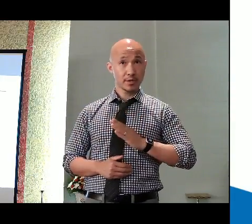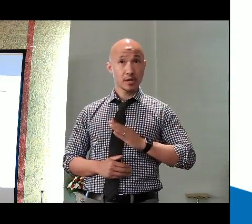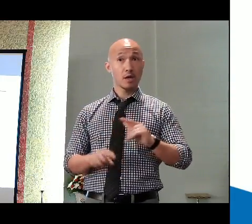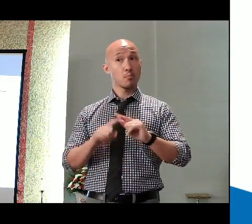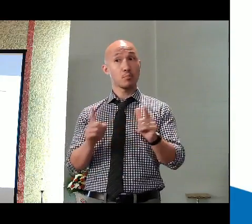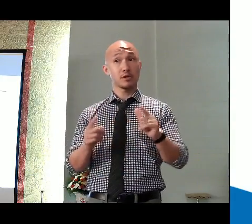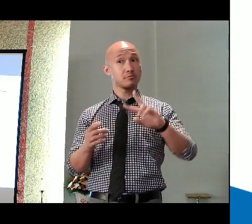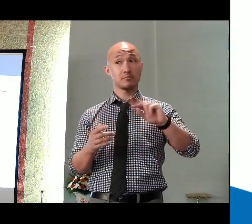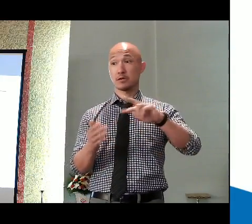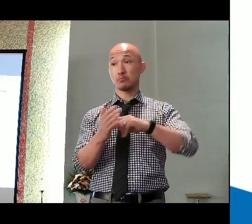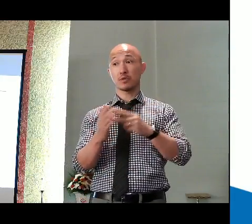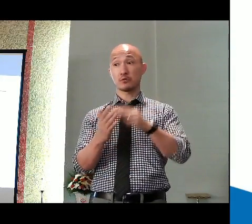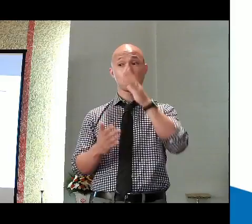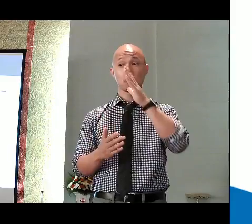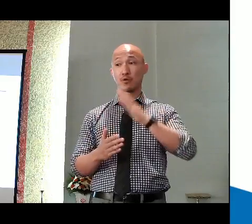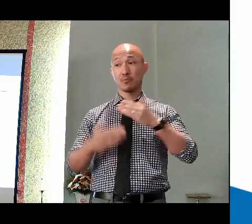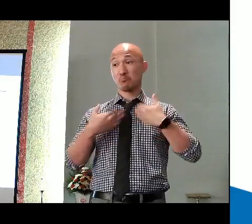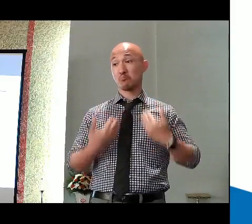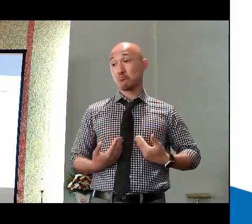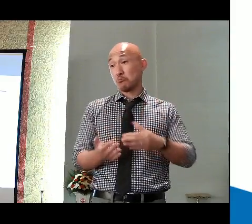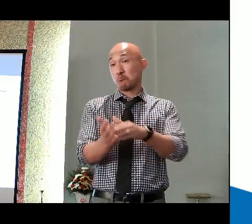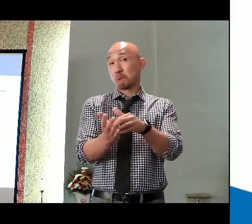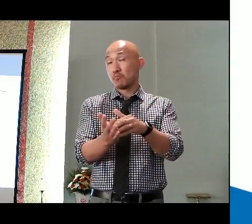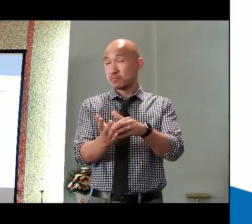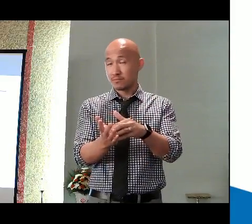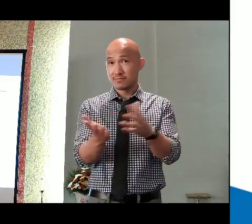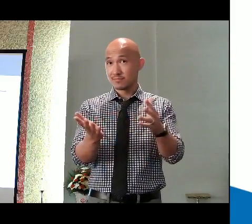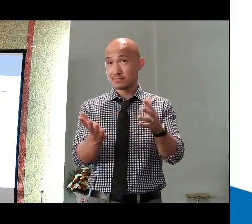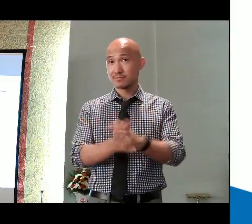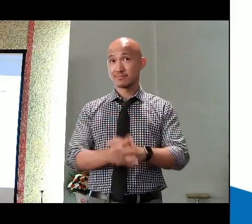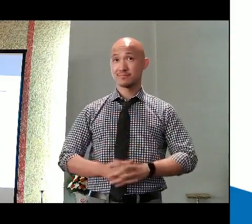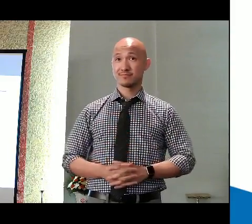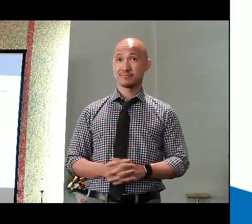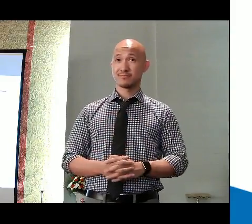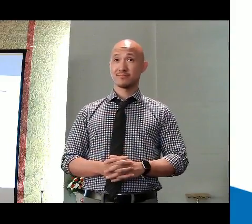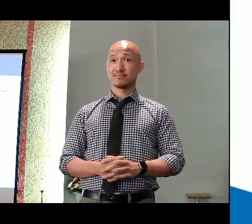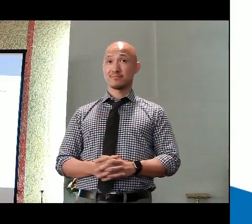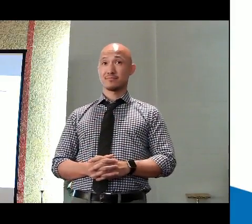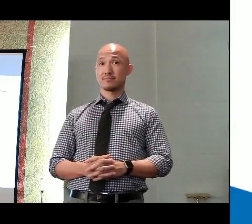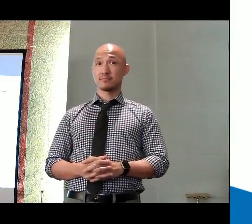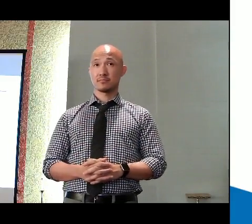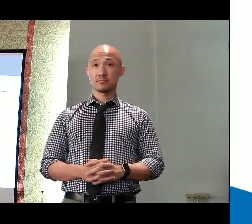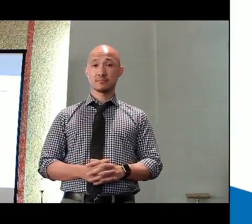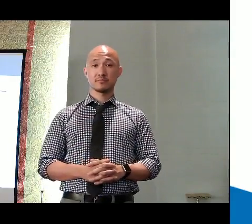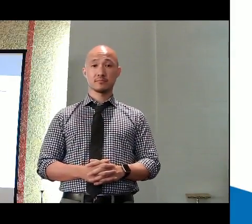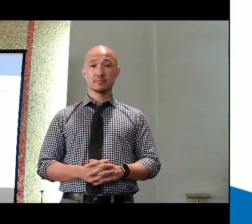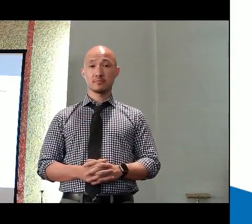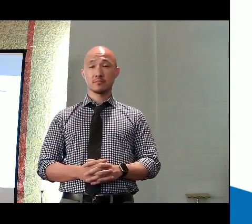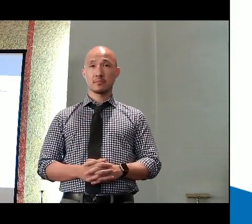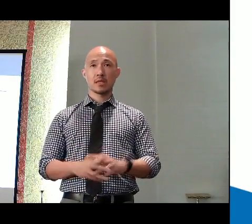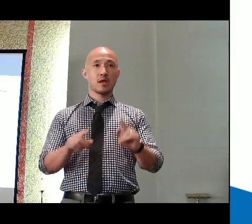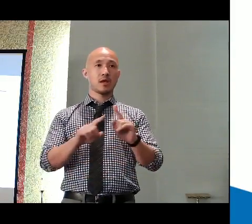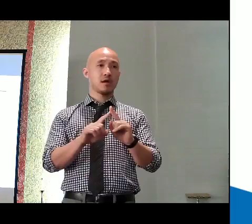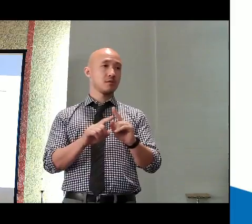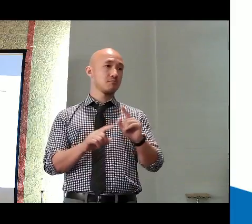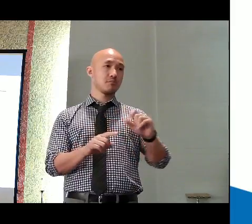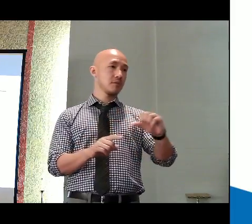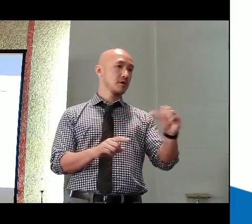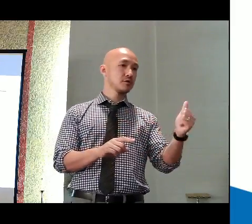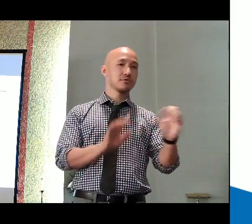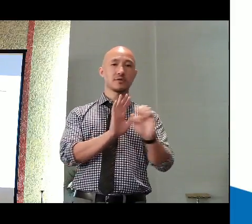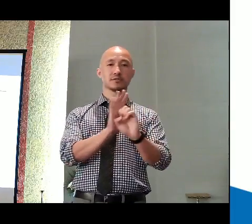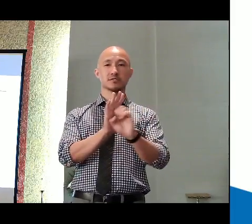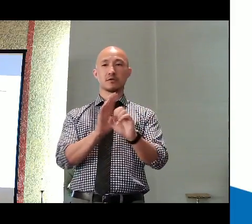women are just as well or perhaps even better when it comes to strength of character, like emotional